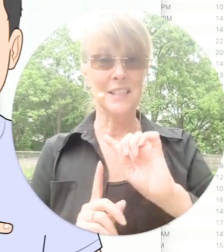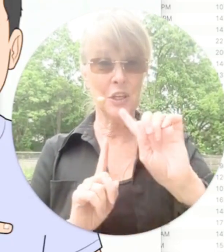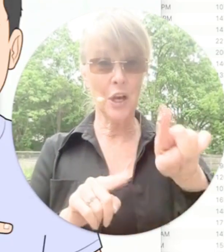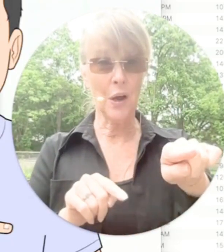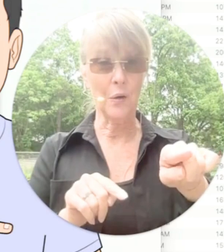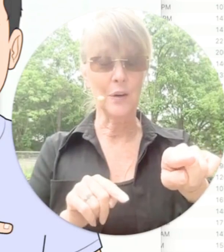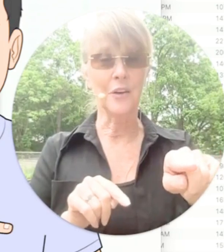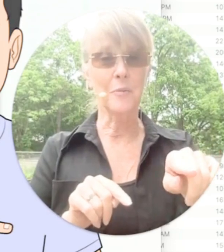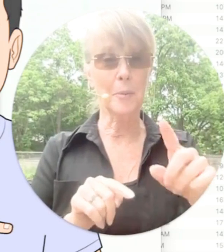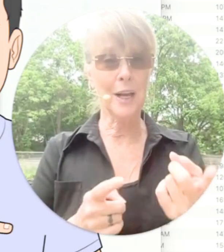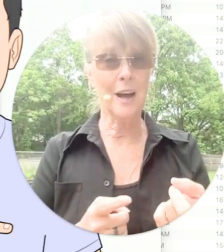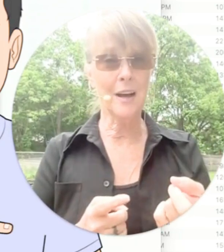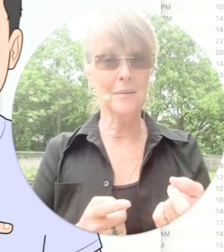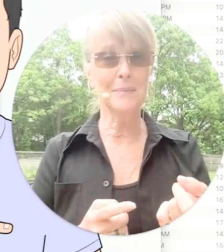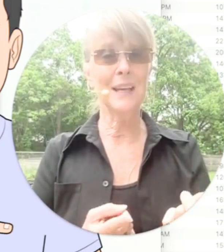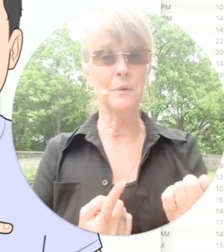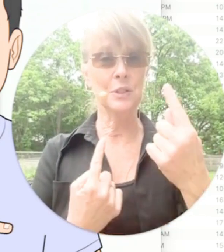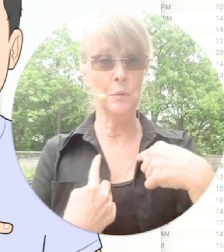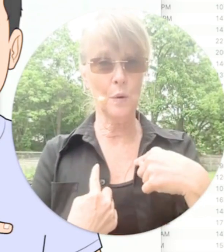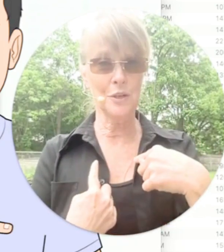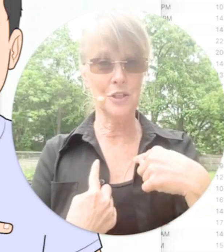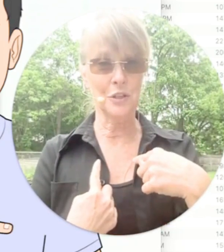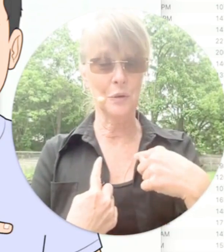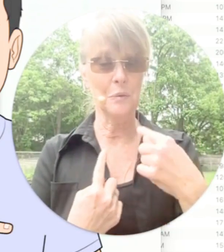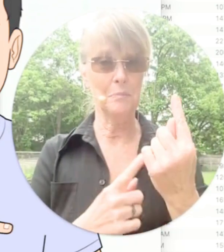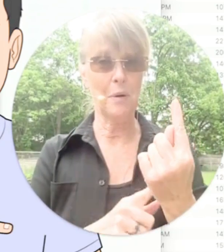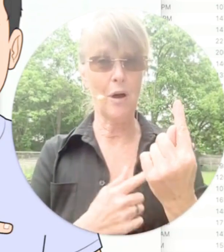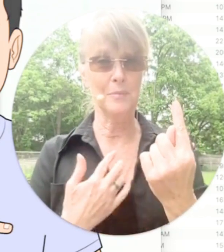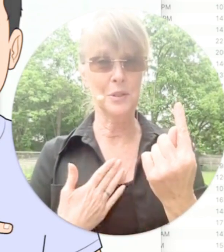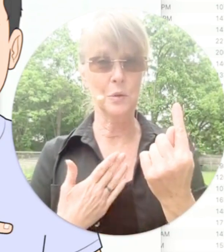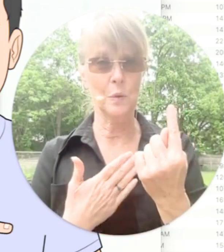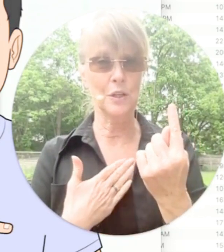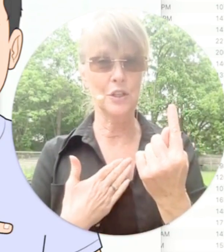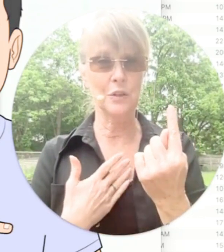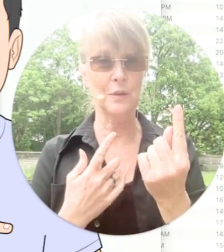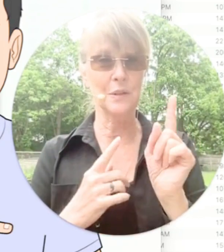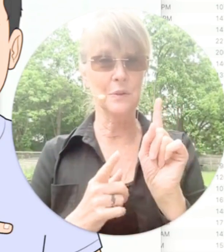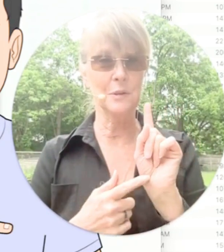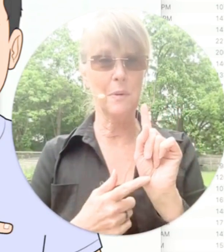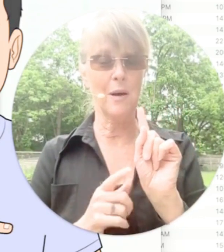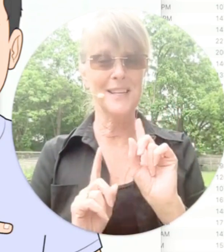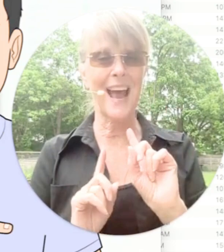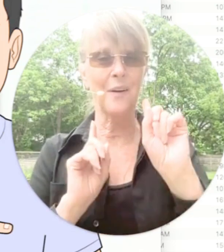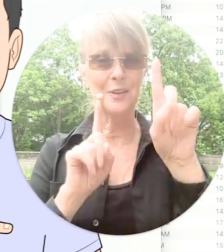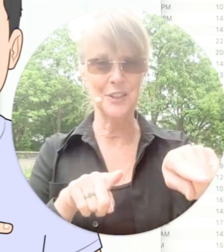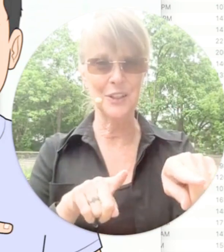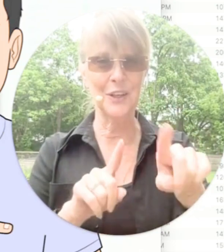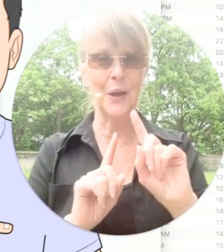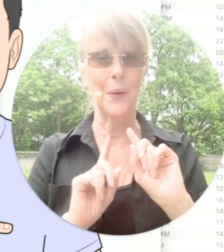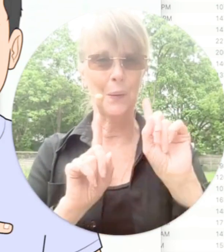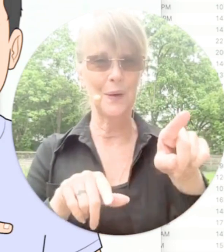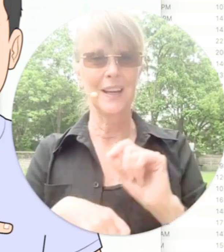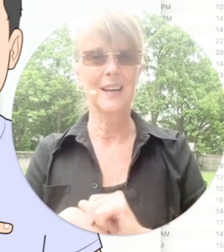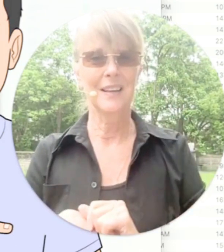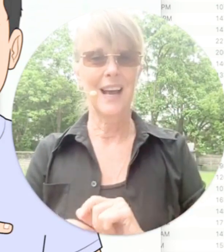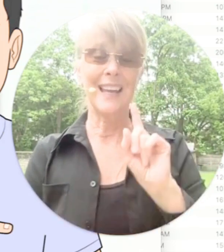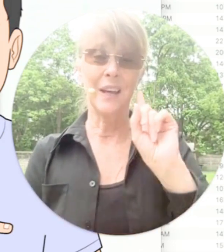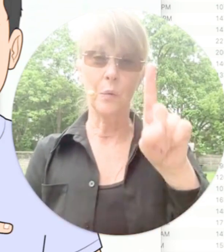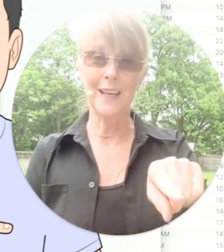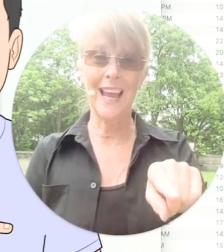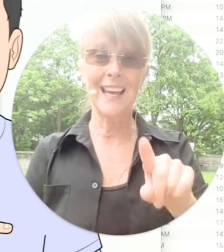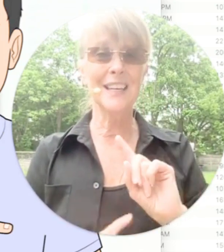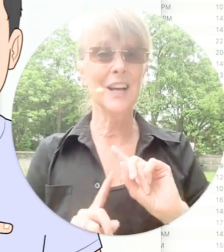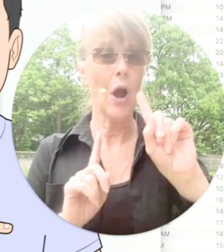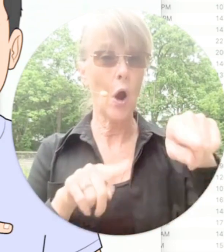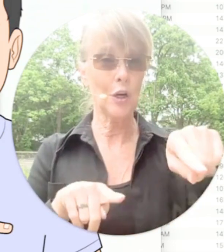This is go. Now you remember come? It was towards you, palms towards you. This one's palms out to go. Again,